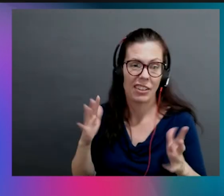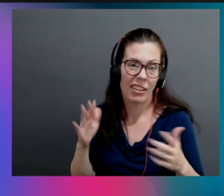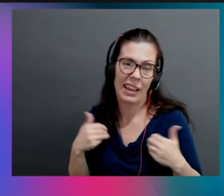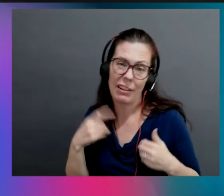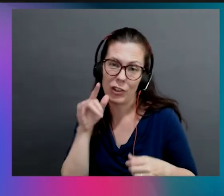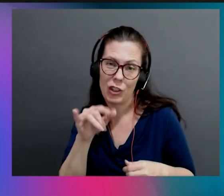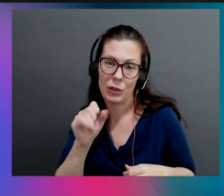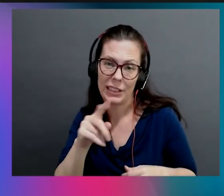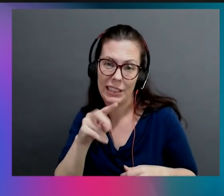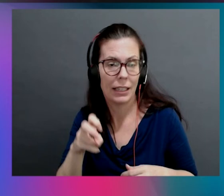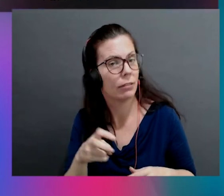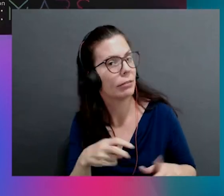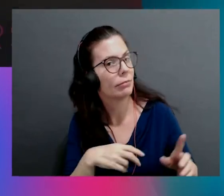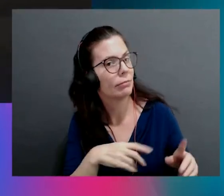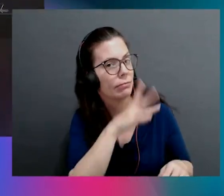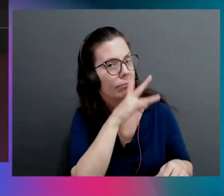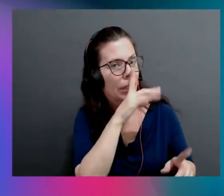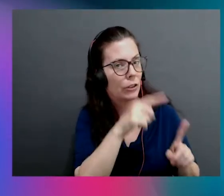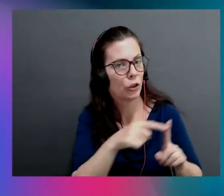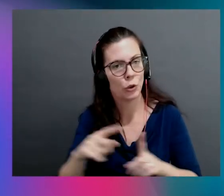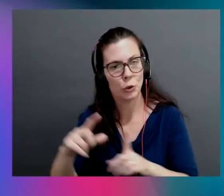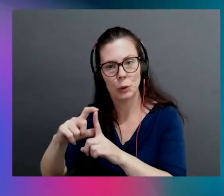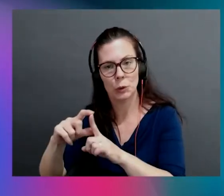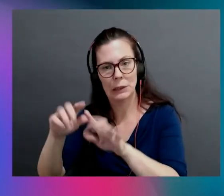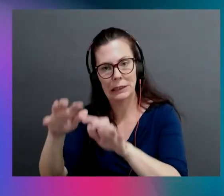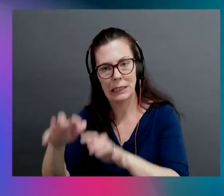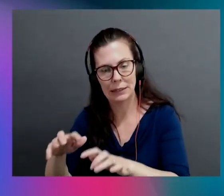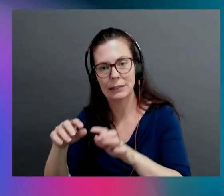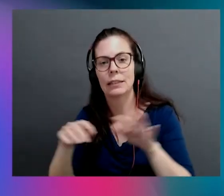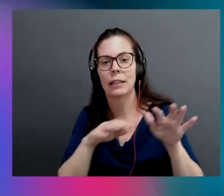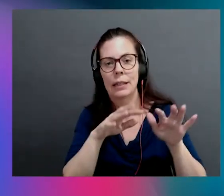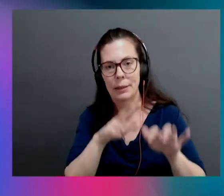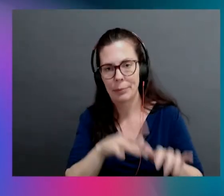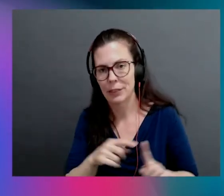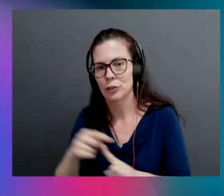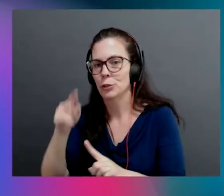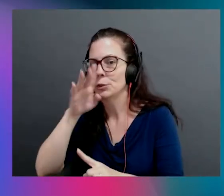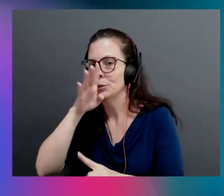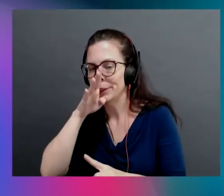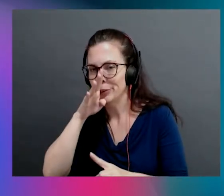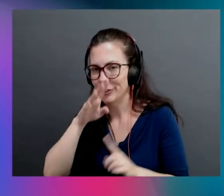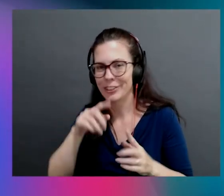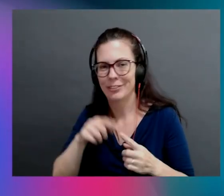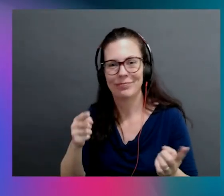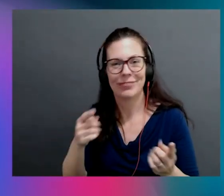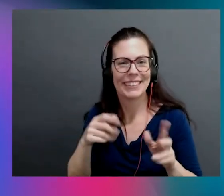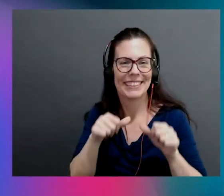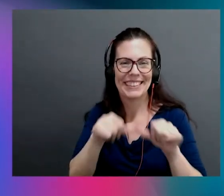Text to speech, speech to text. Stick Using around for SDK. more content. We'll be right We'll be back. right back.